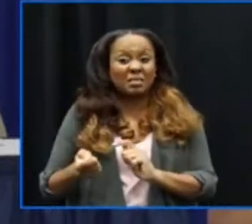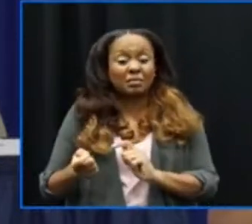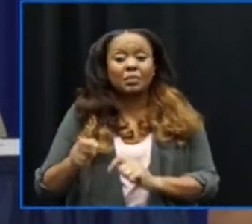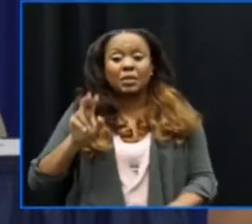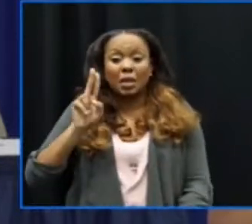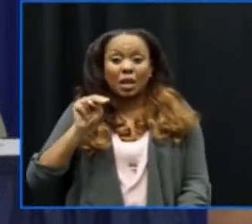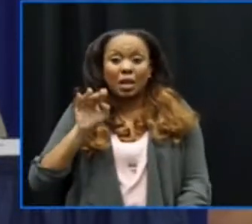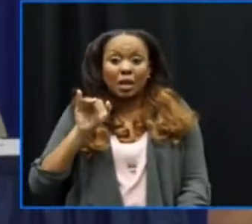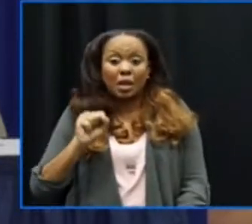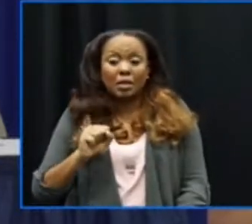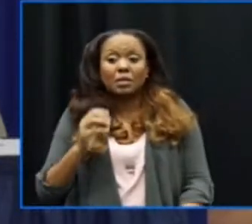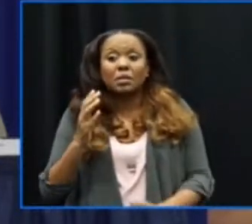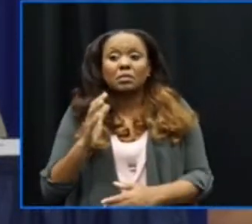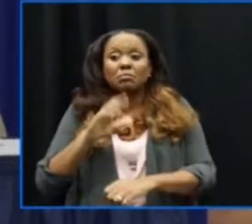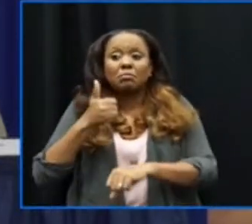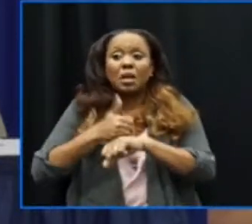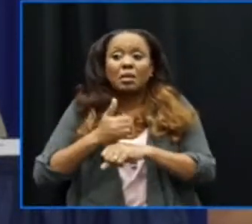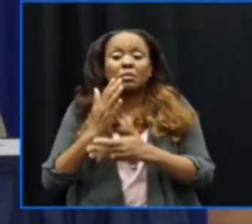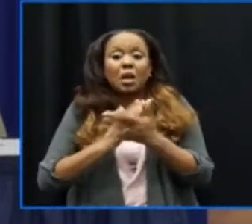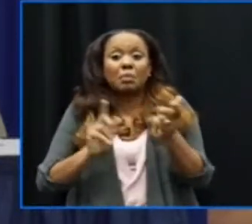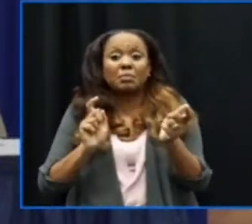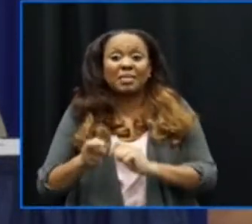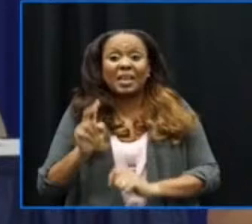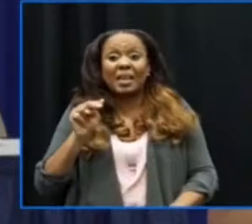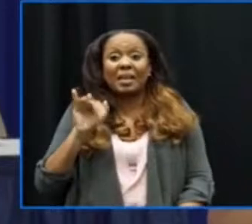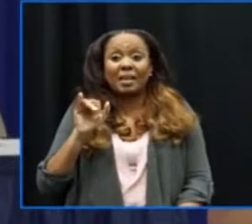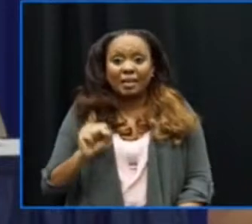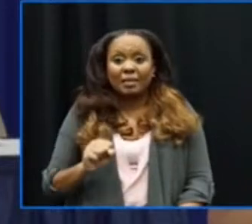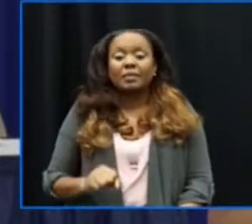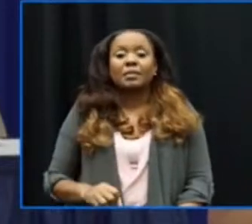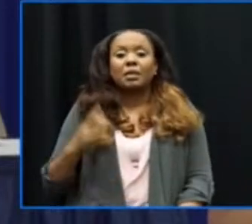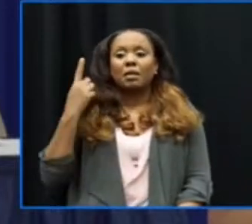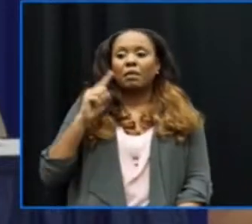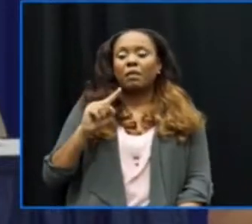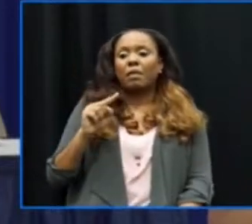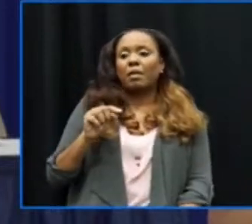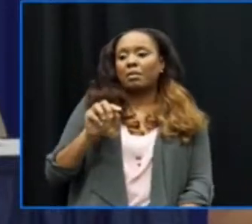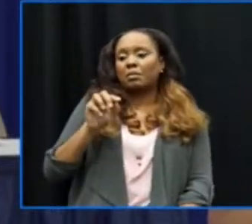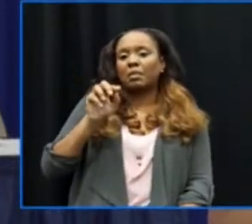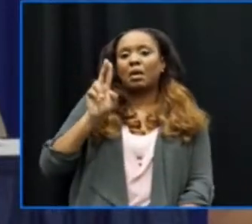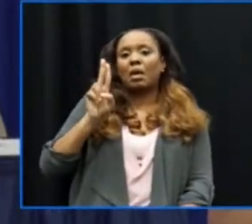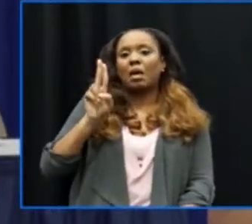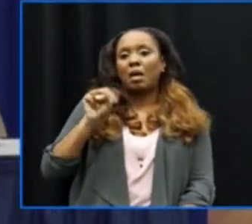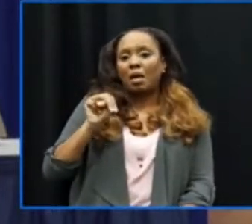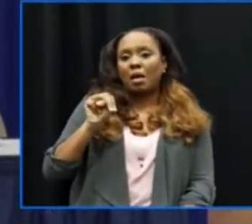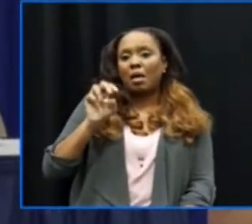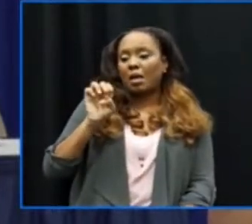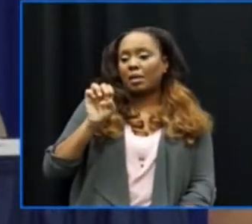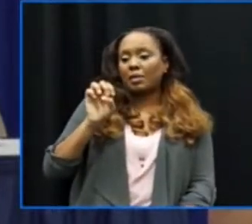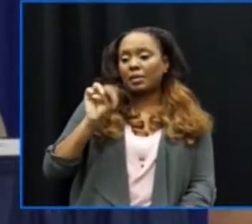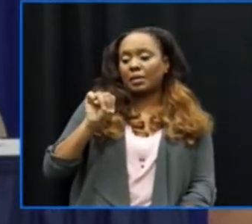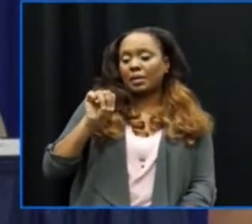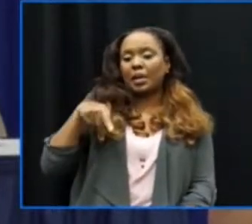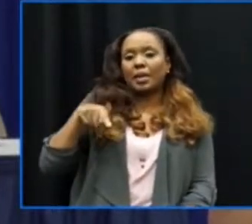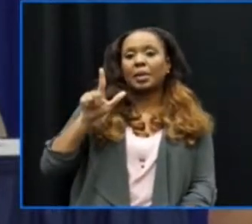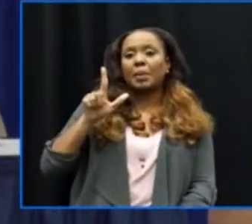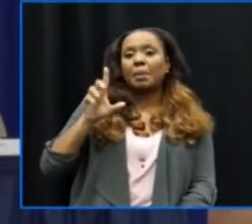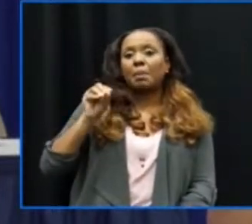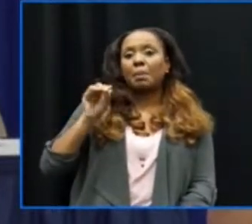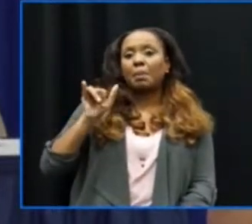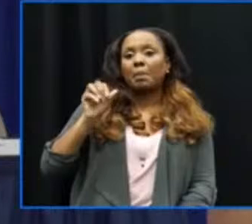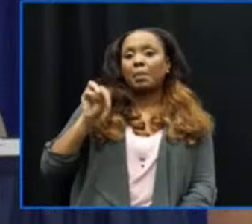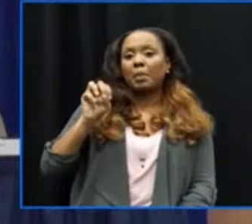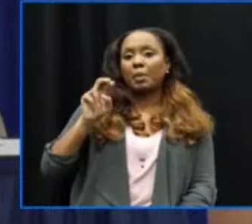national insurance in the form of an unemployment insurance that